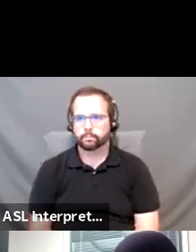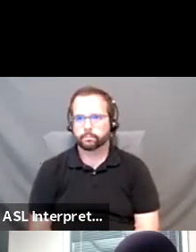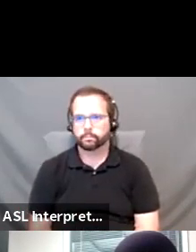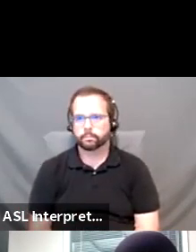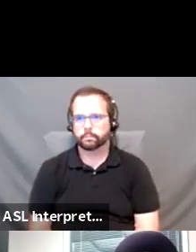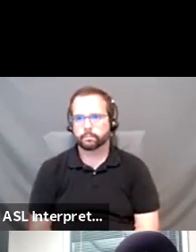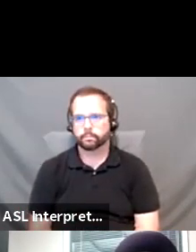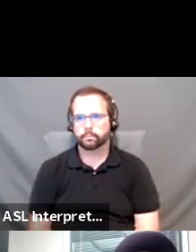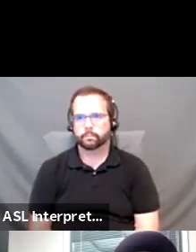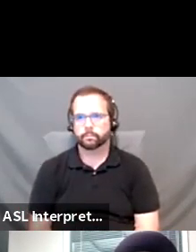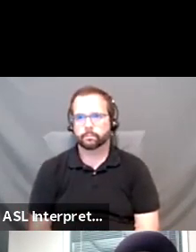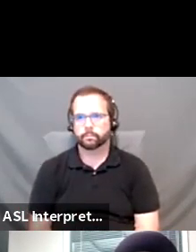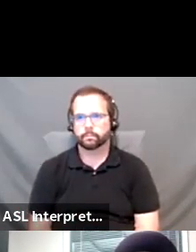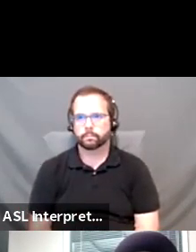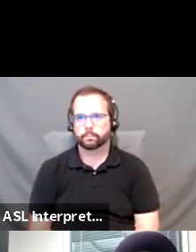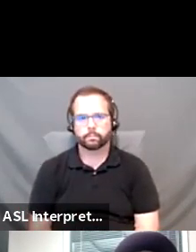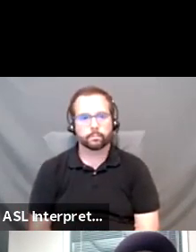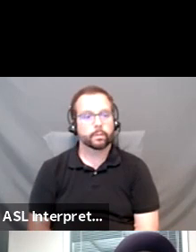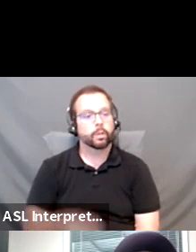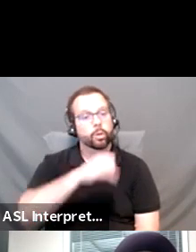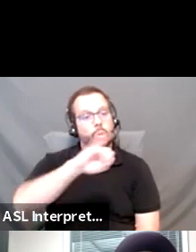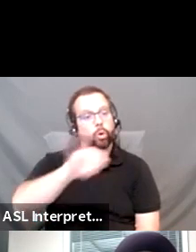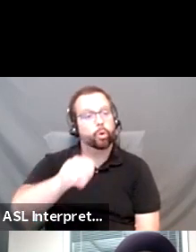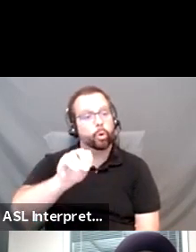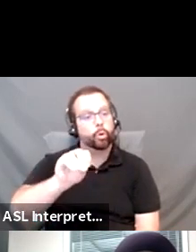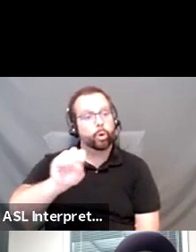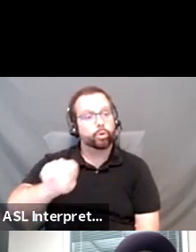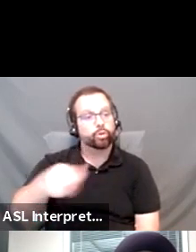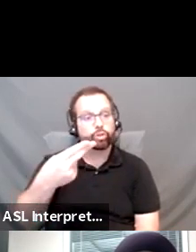Go ahead. I was going to say, go ahead, Josh.